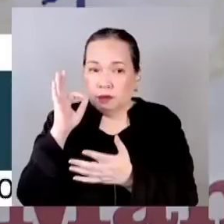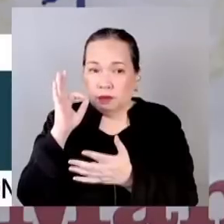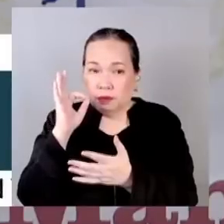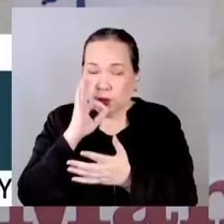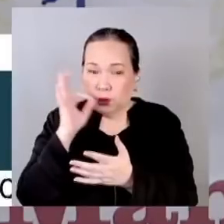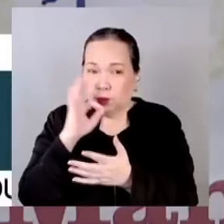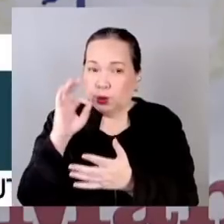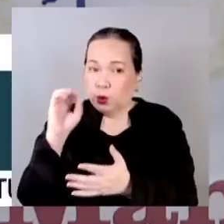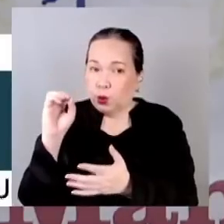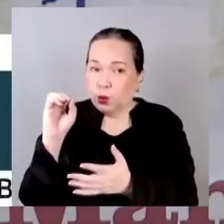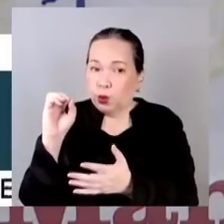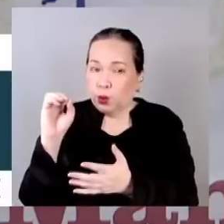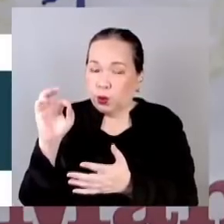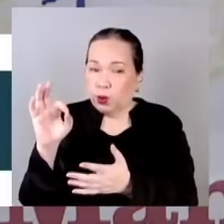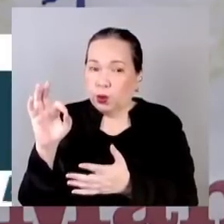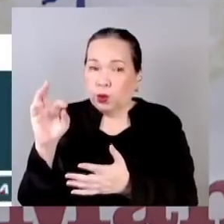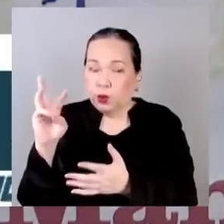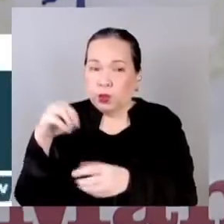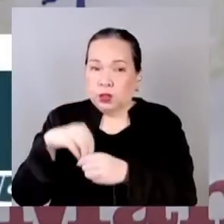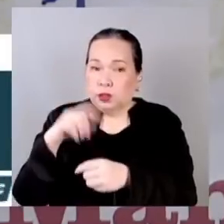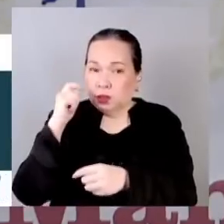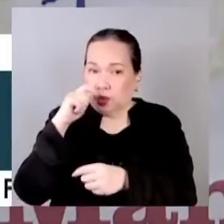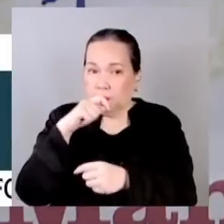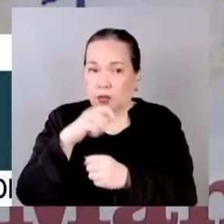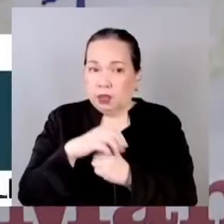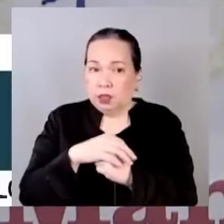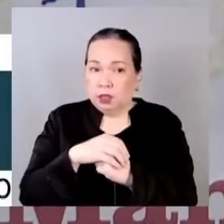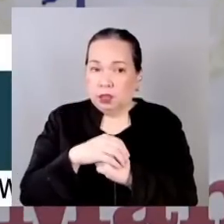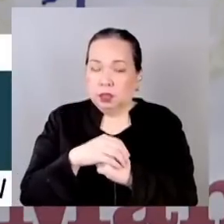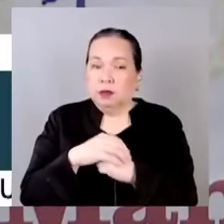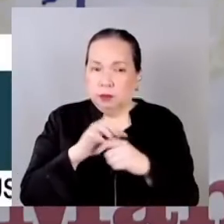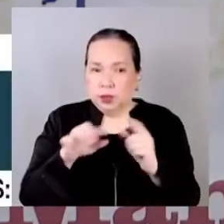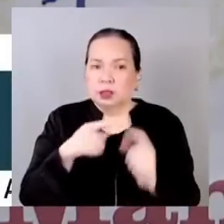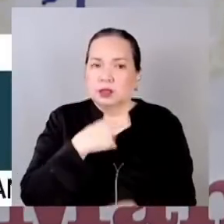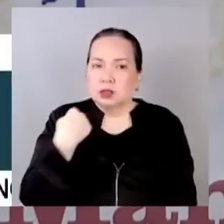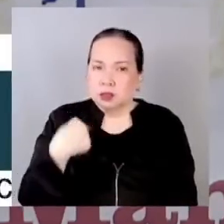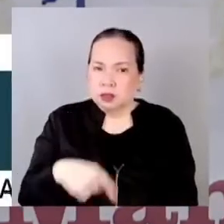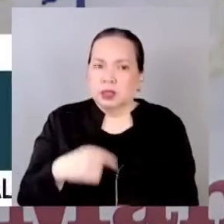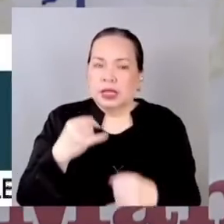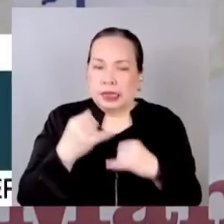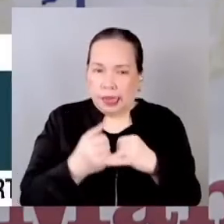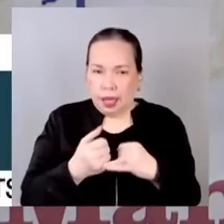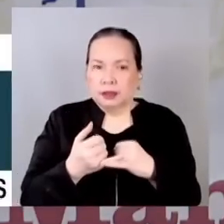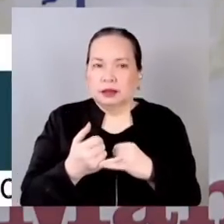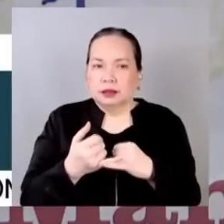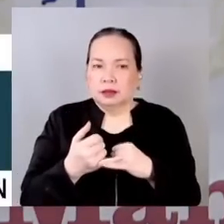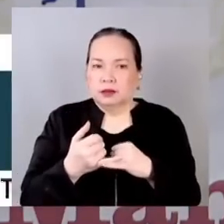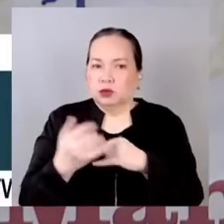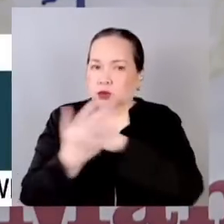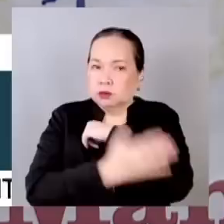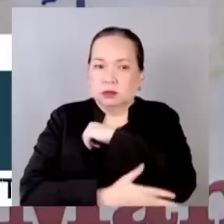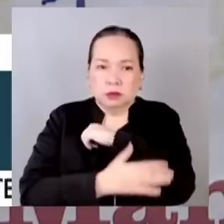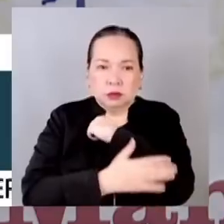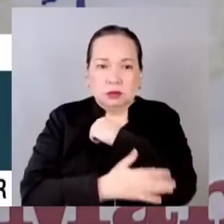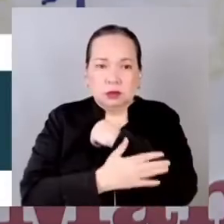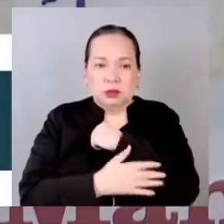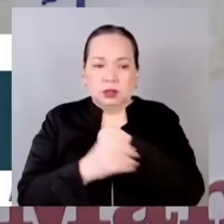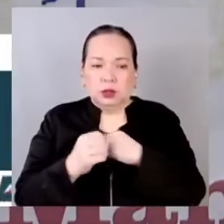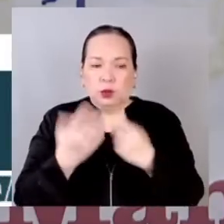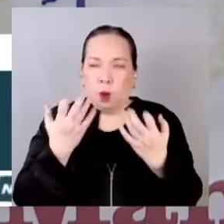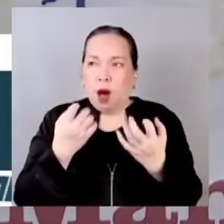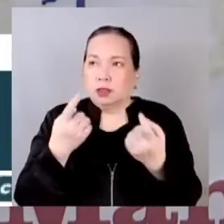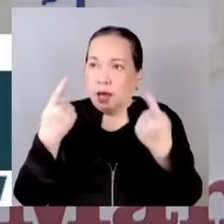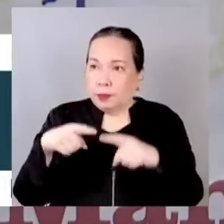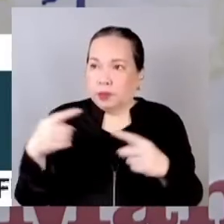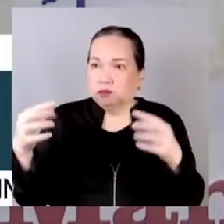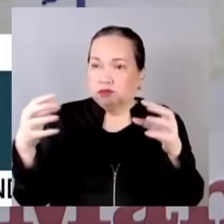overseas foreign workers in Taiwan. While China is the last country that wishes to see conflict over